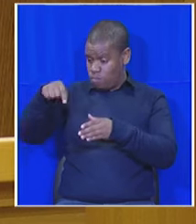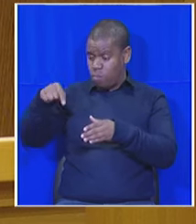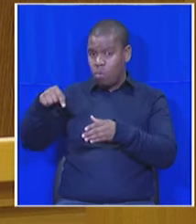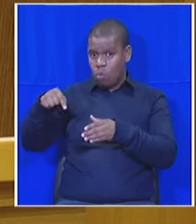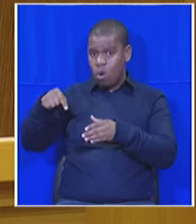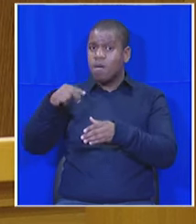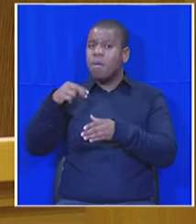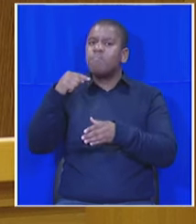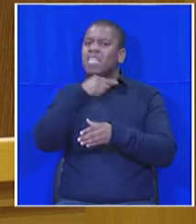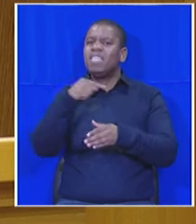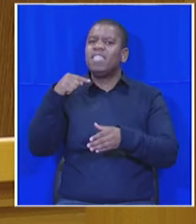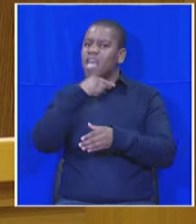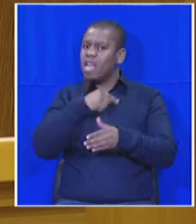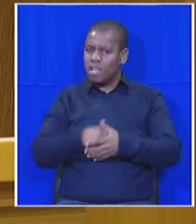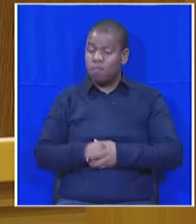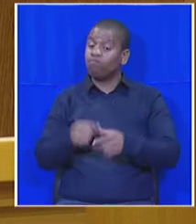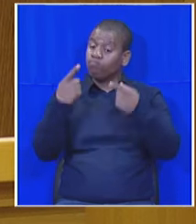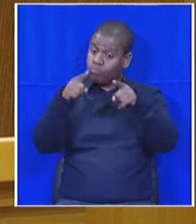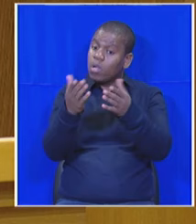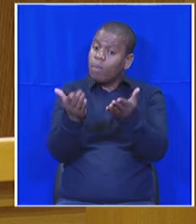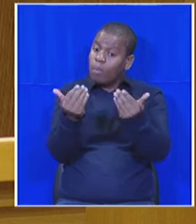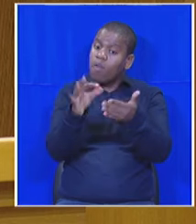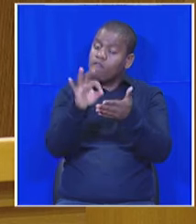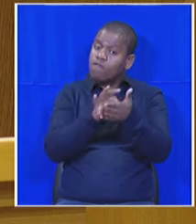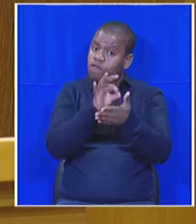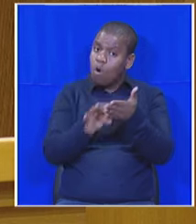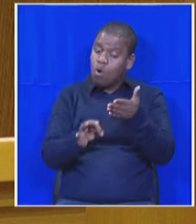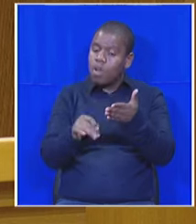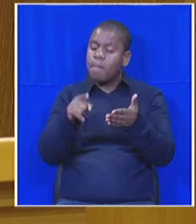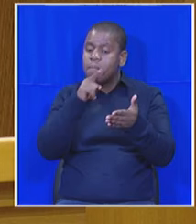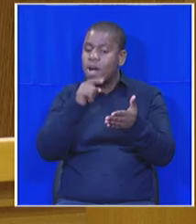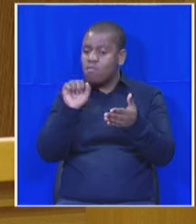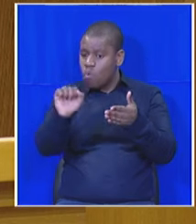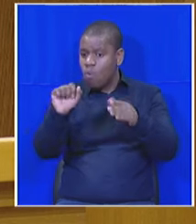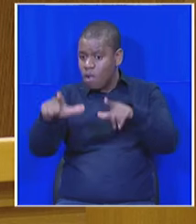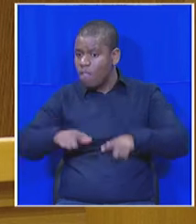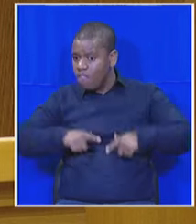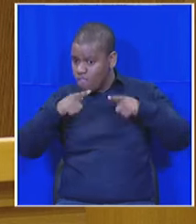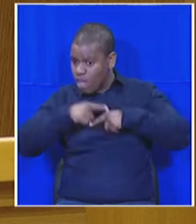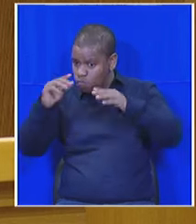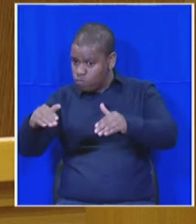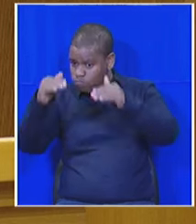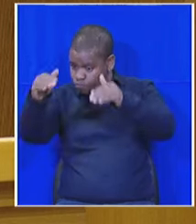They want your votes, but don't want your lives to be improved for the better.